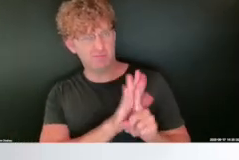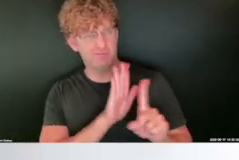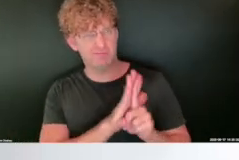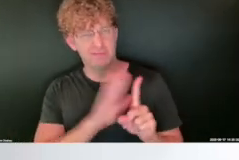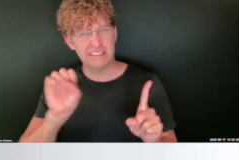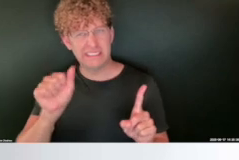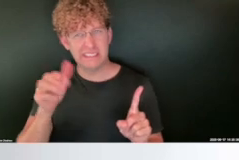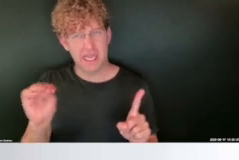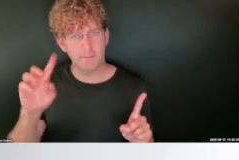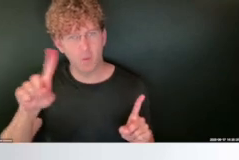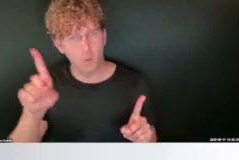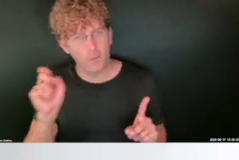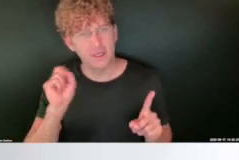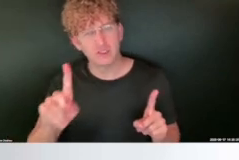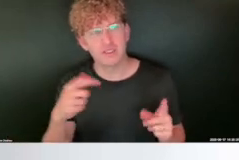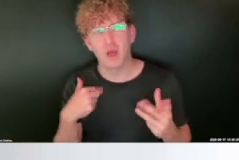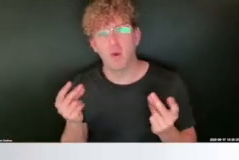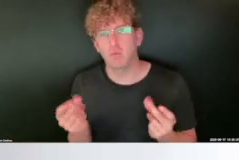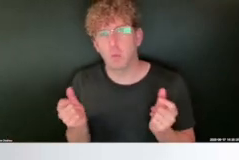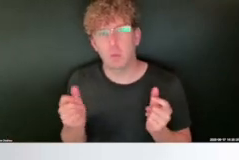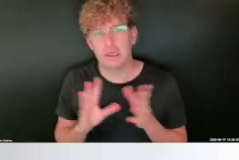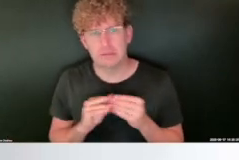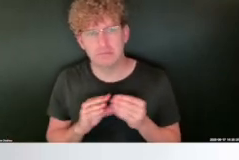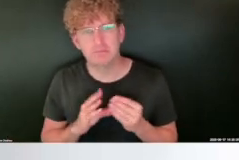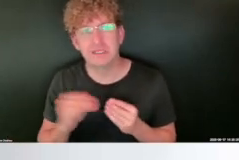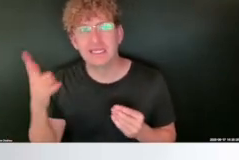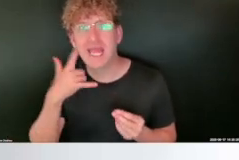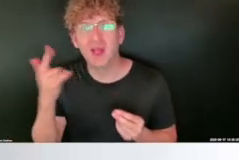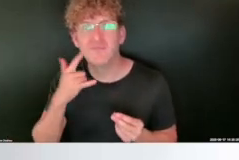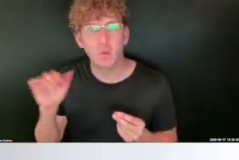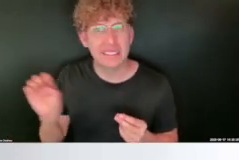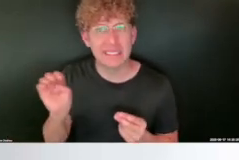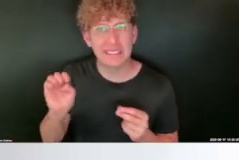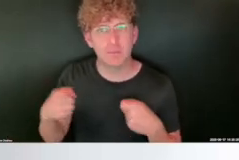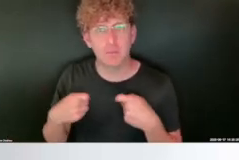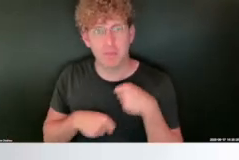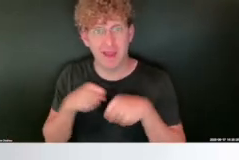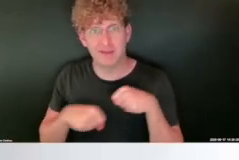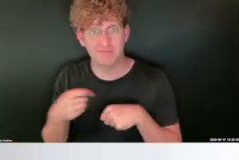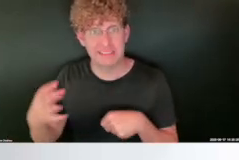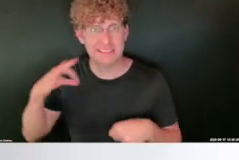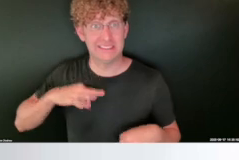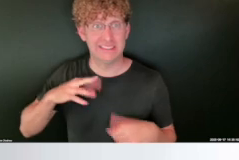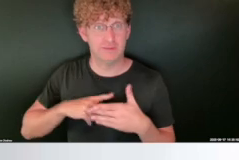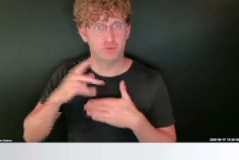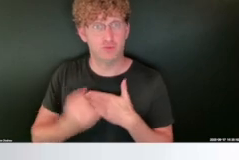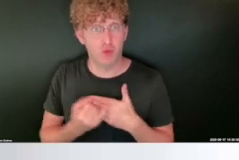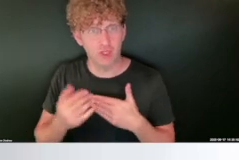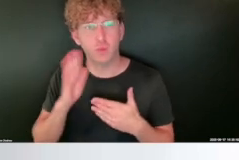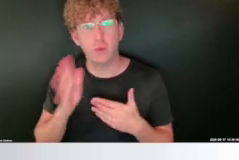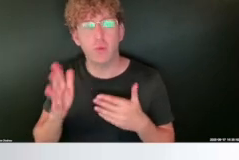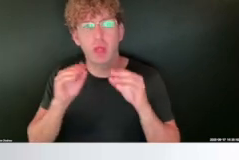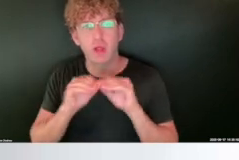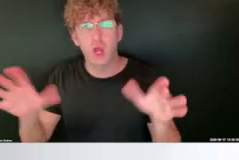wanted to say that the California e-bike incentive project, we're going out with a new solicitation later this year, so we